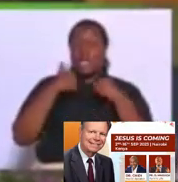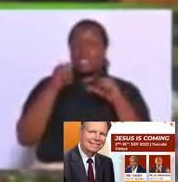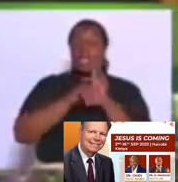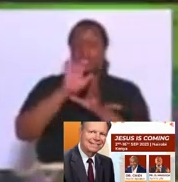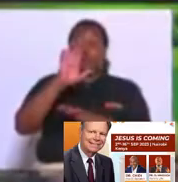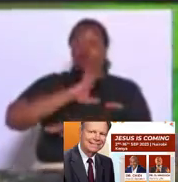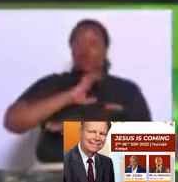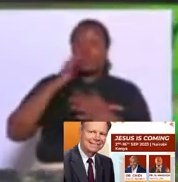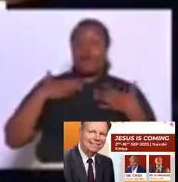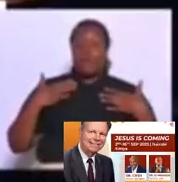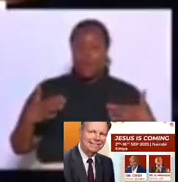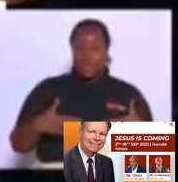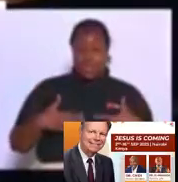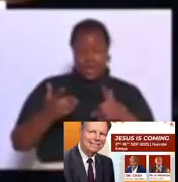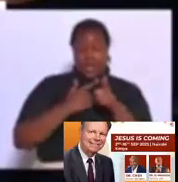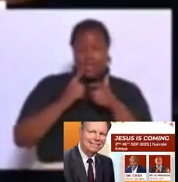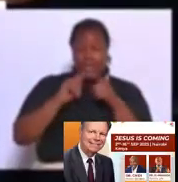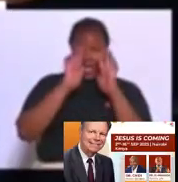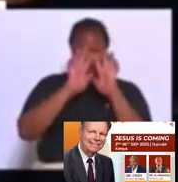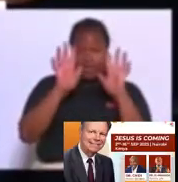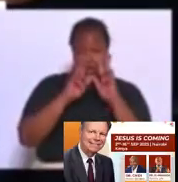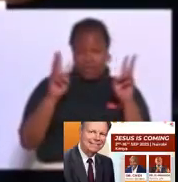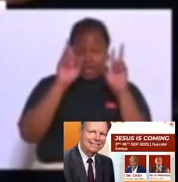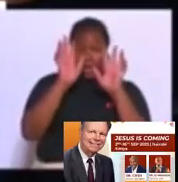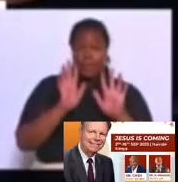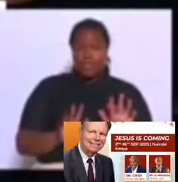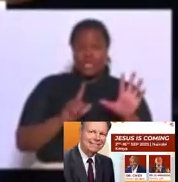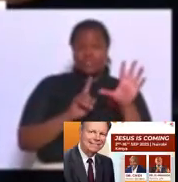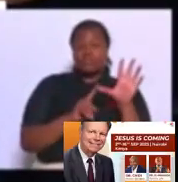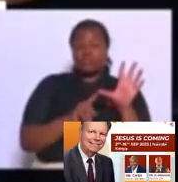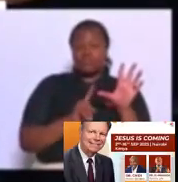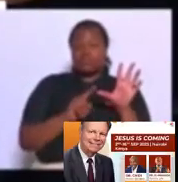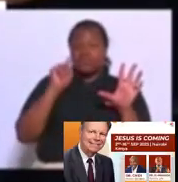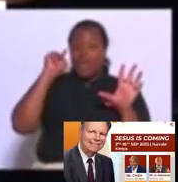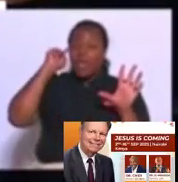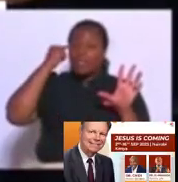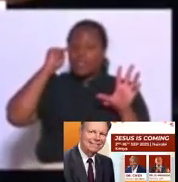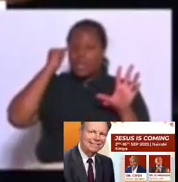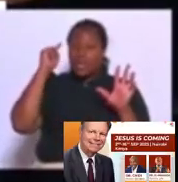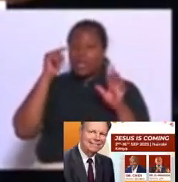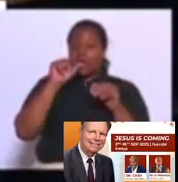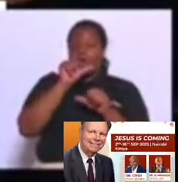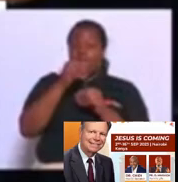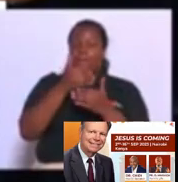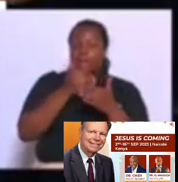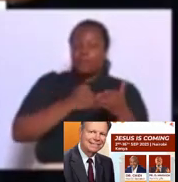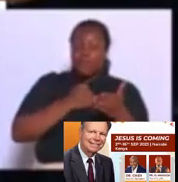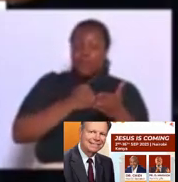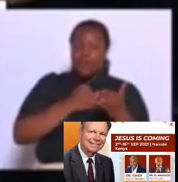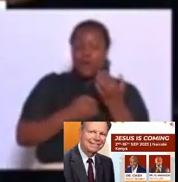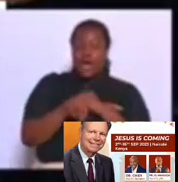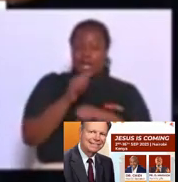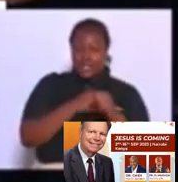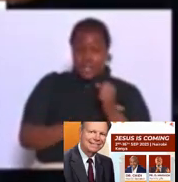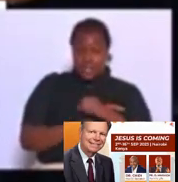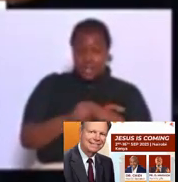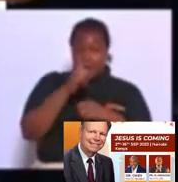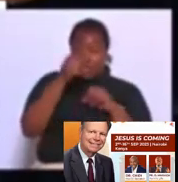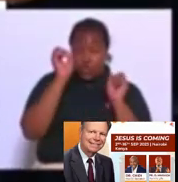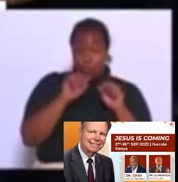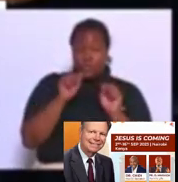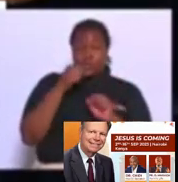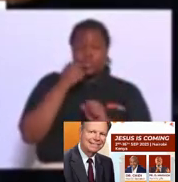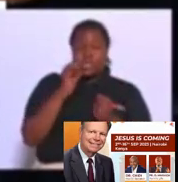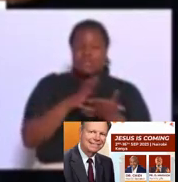body. And then it's important to think before acting. You know, have you ever said